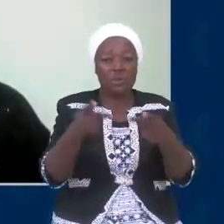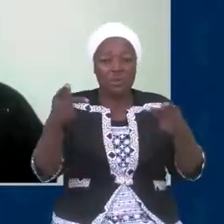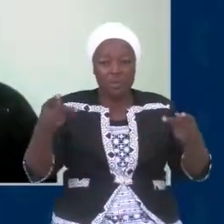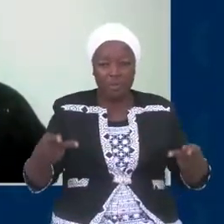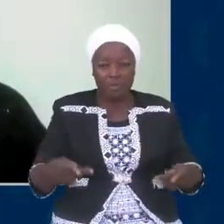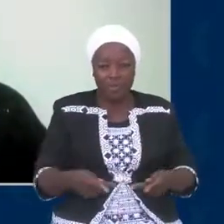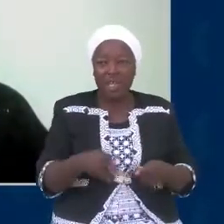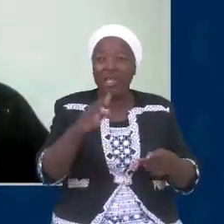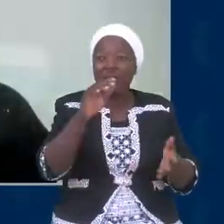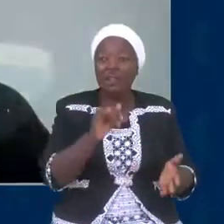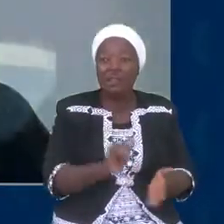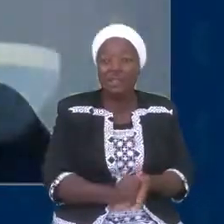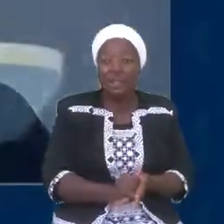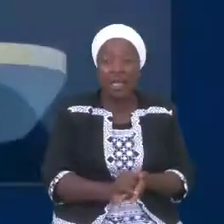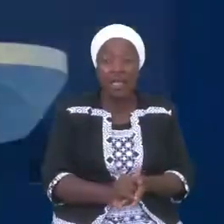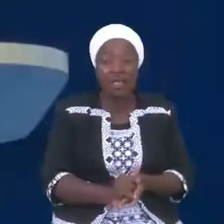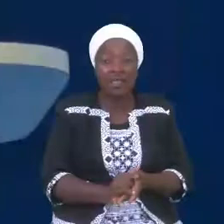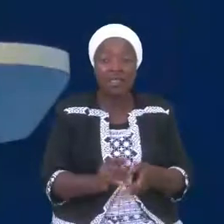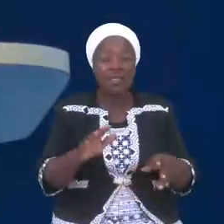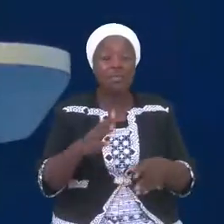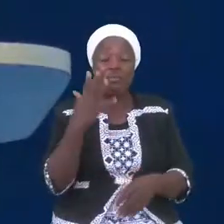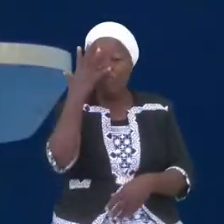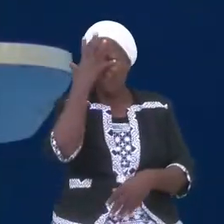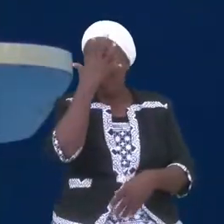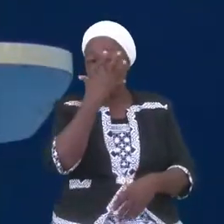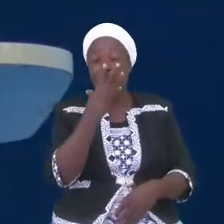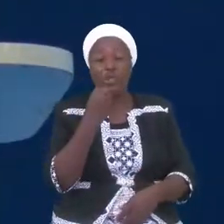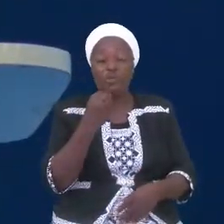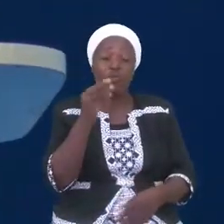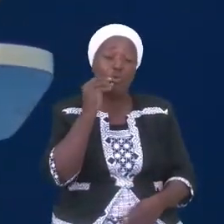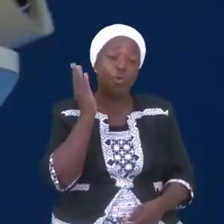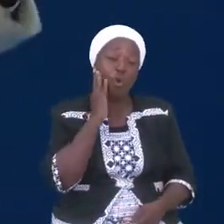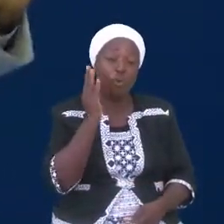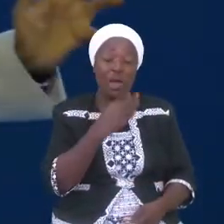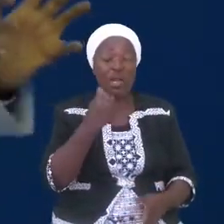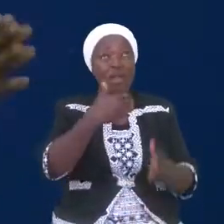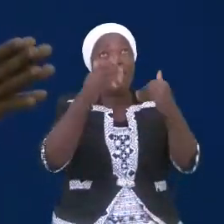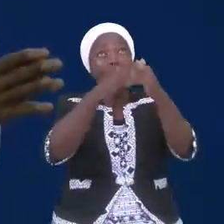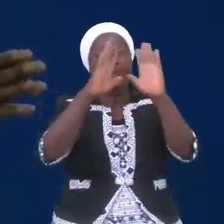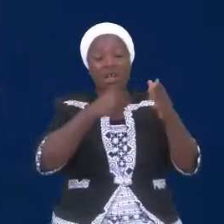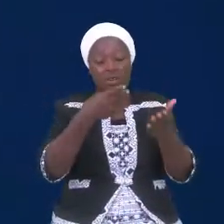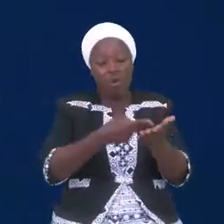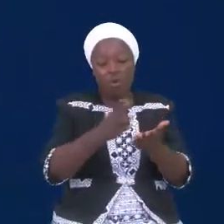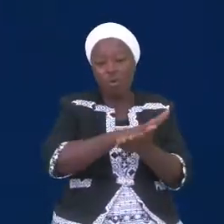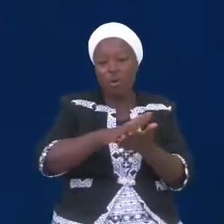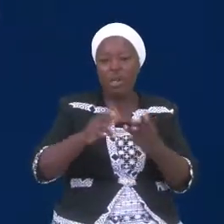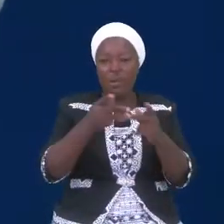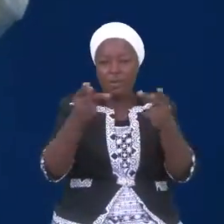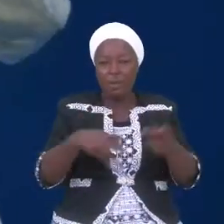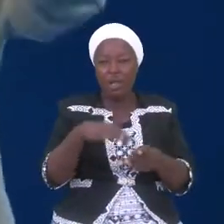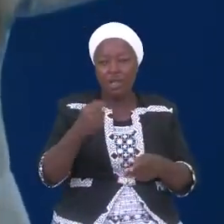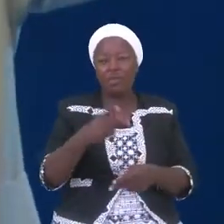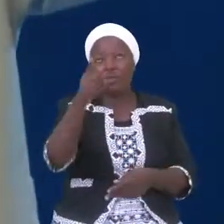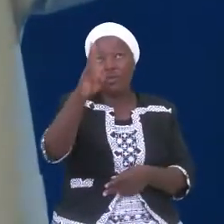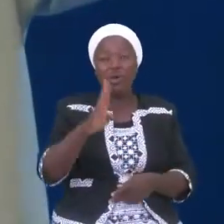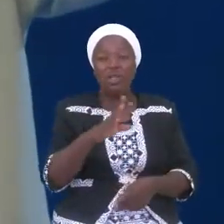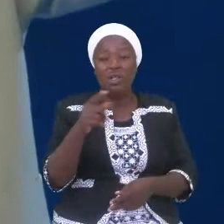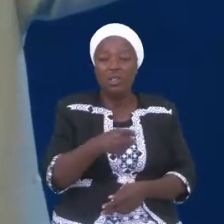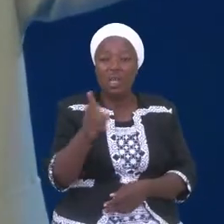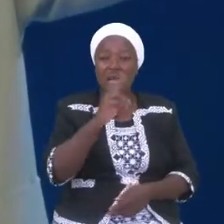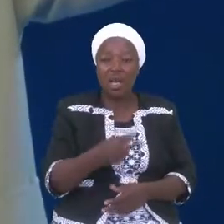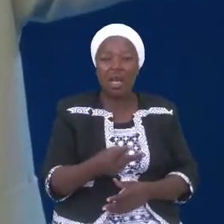that paradise, that heaven, and the holy place of God, the abode of